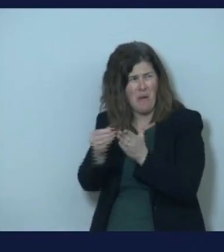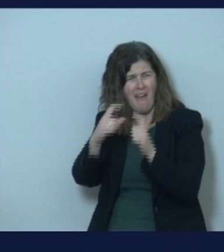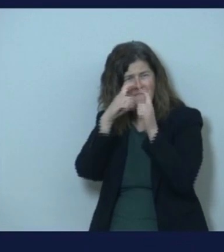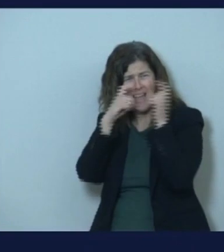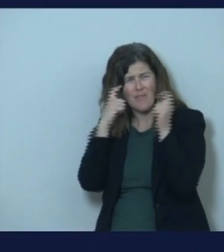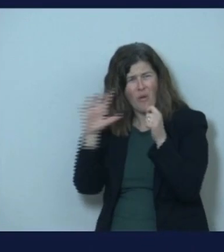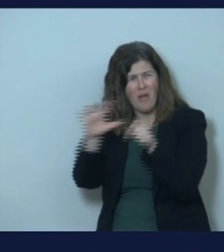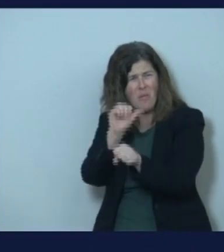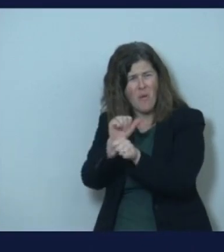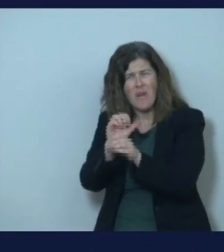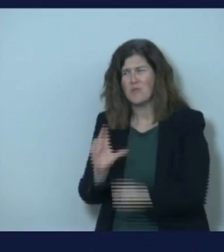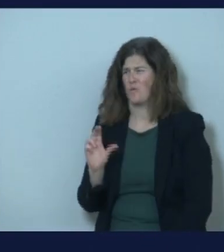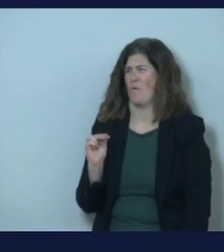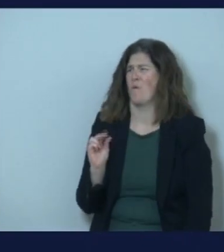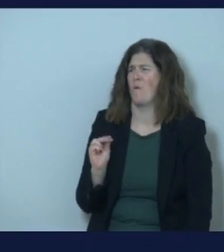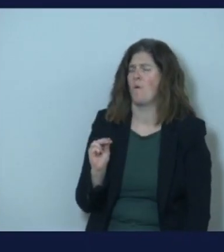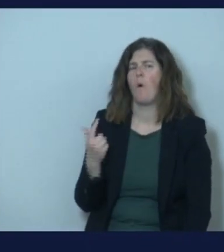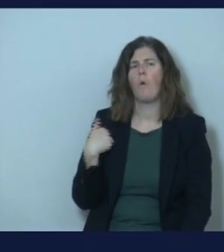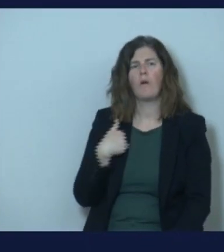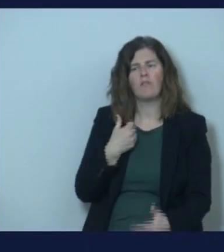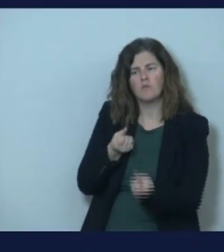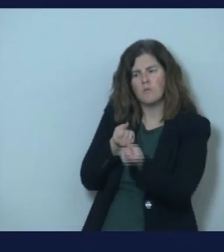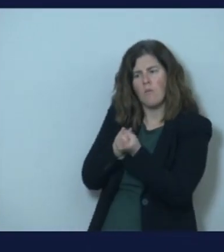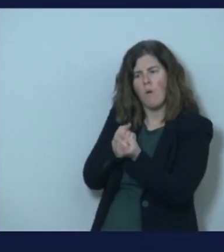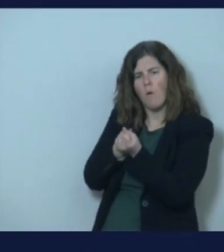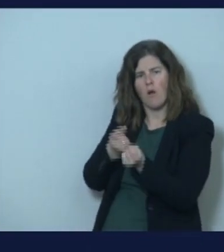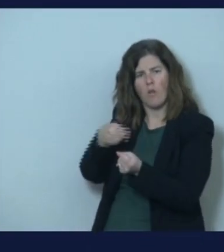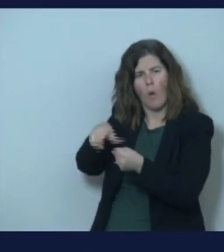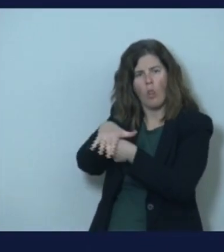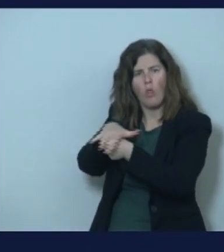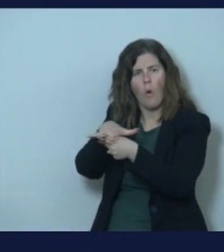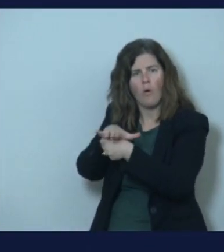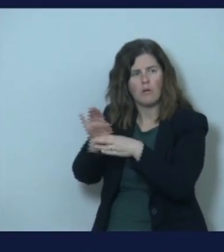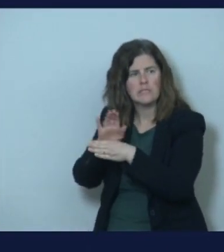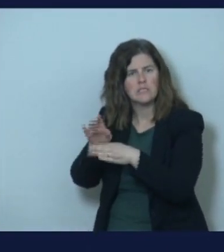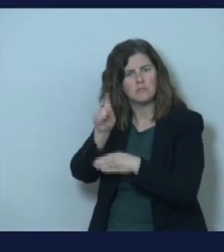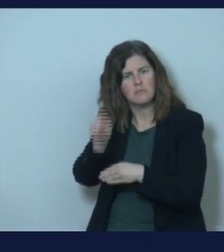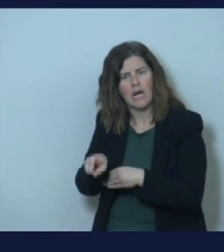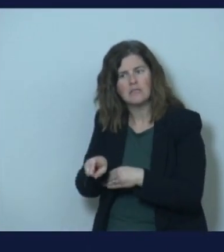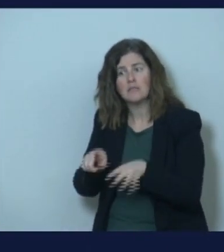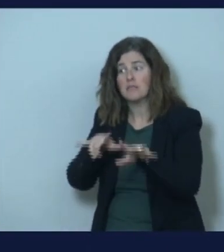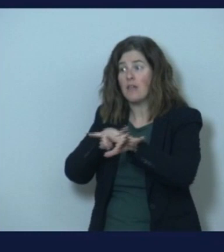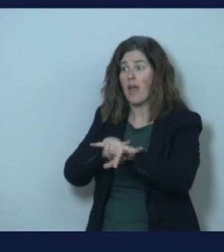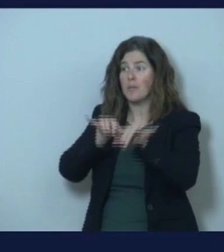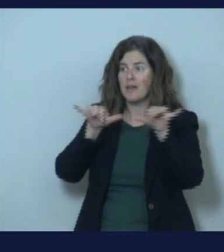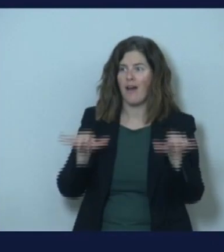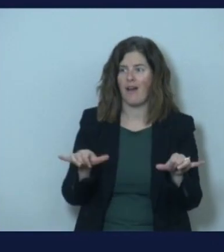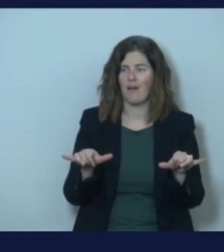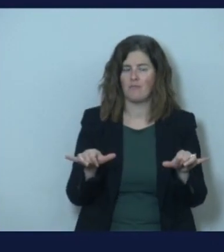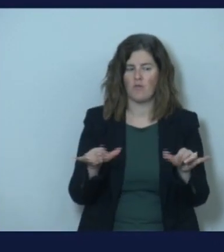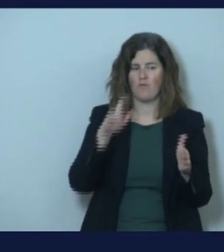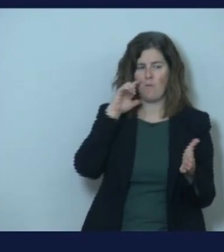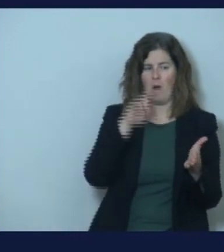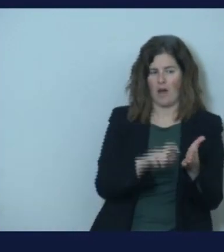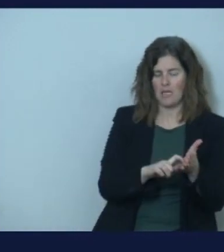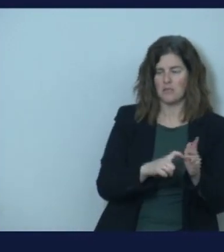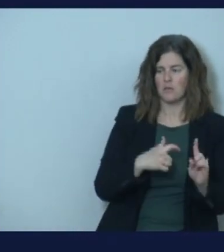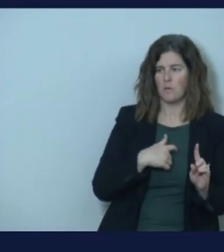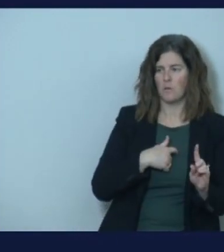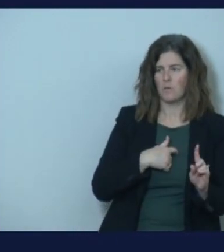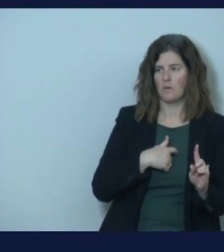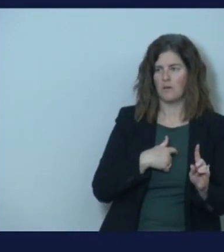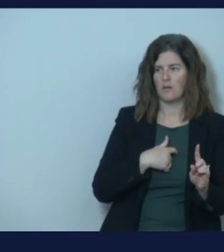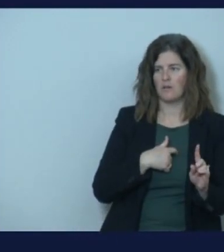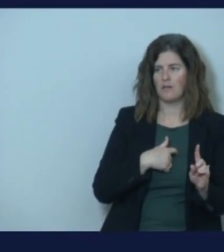you can to support our local businesses and our local economy, while at the same time recognizing that it's not